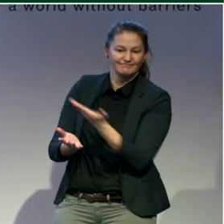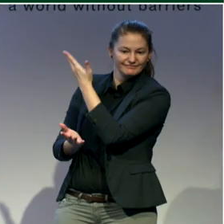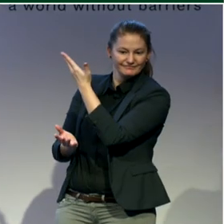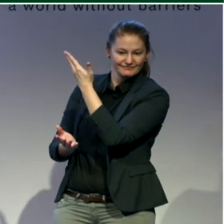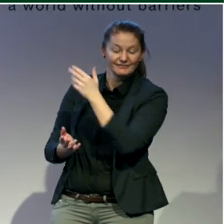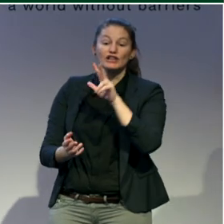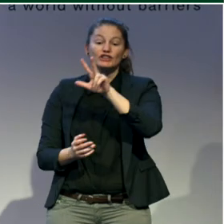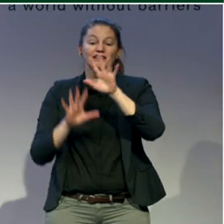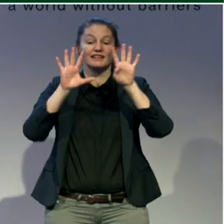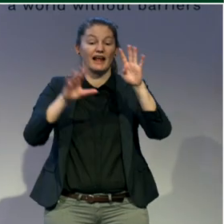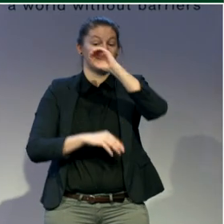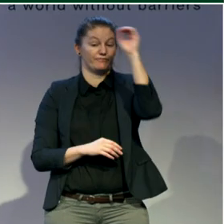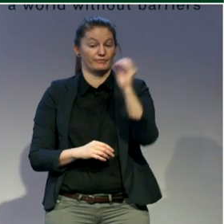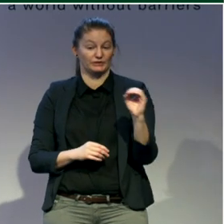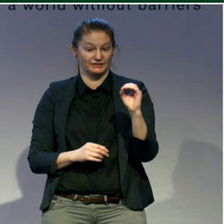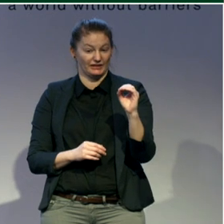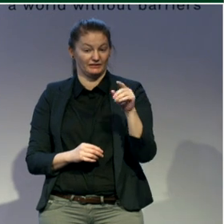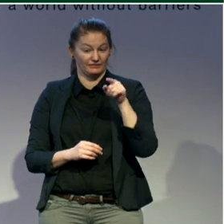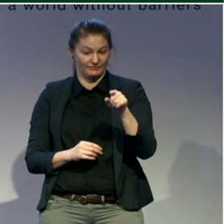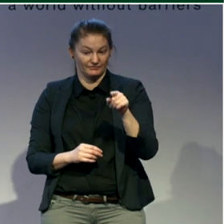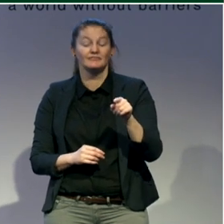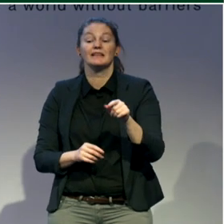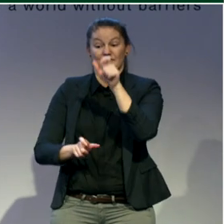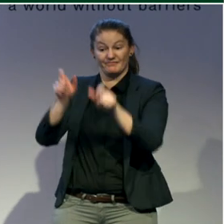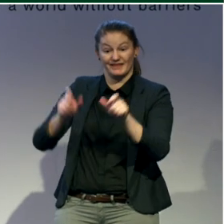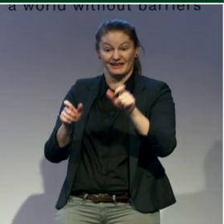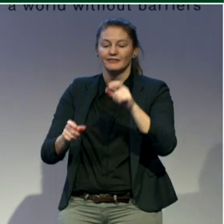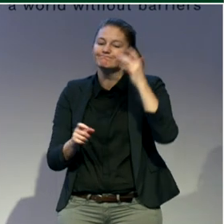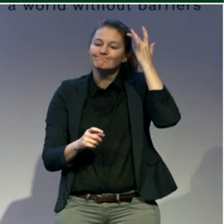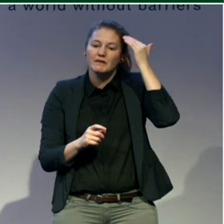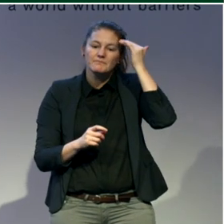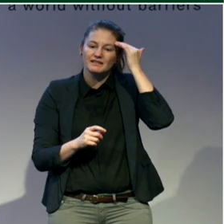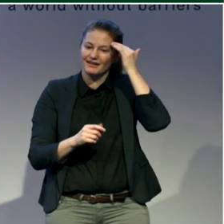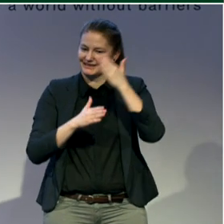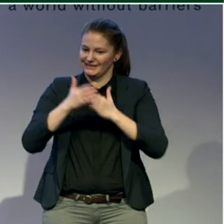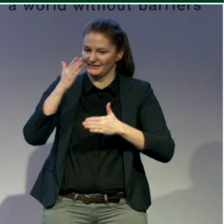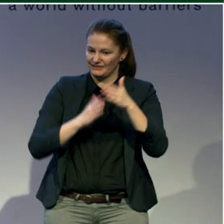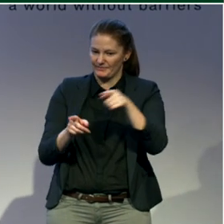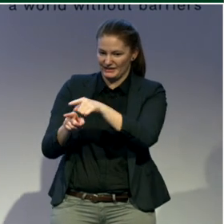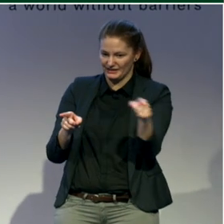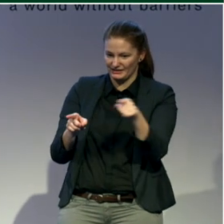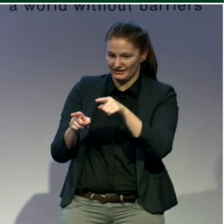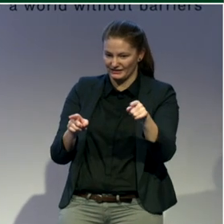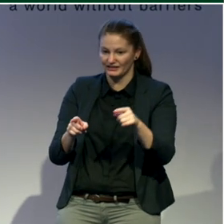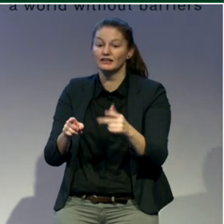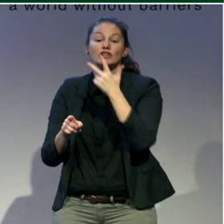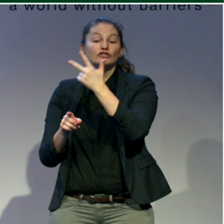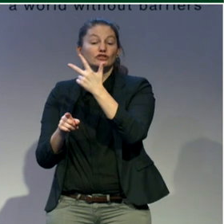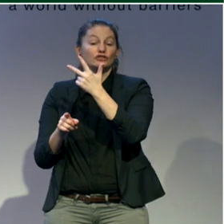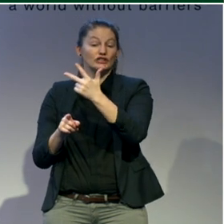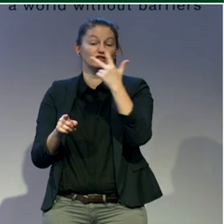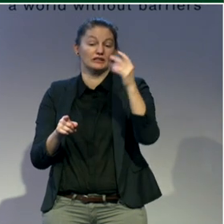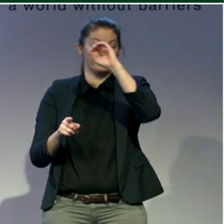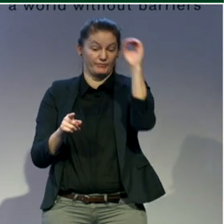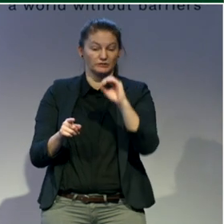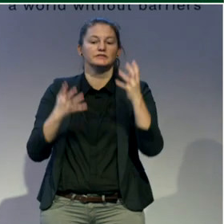others. And Profamilia has 33 clinics around Colombia, so this is surely guarantees access